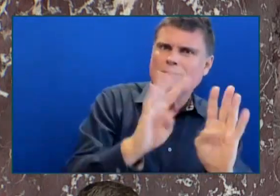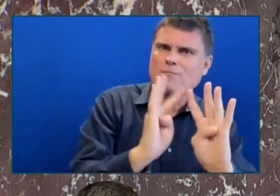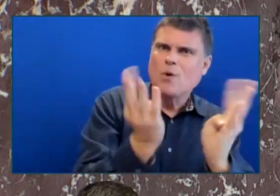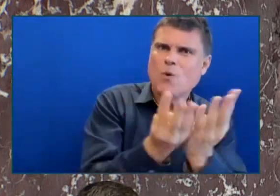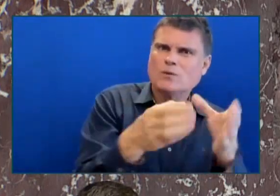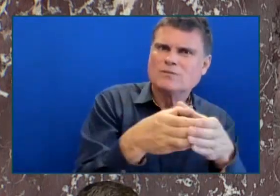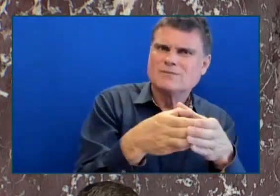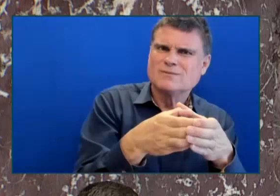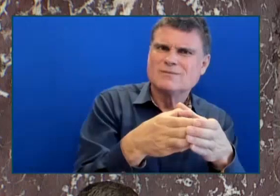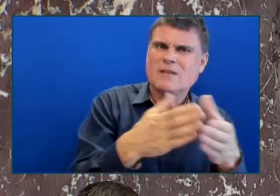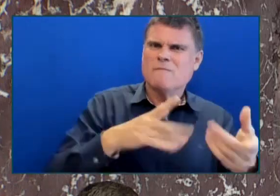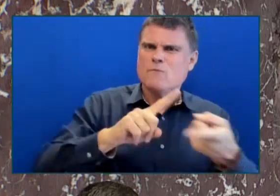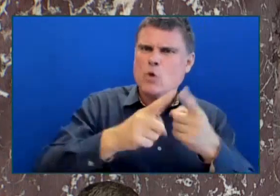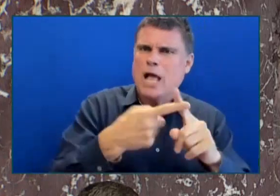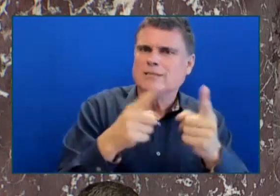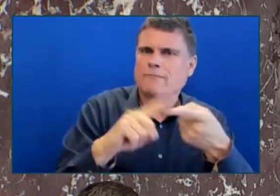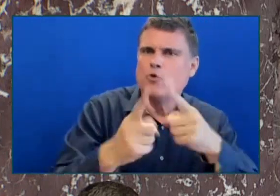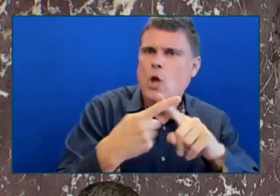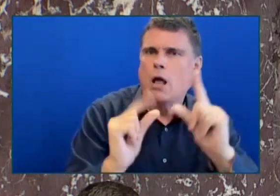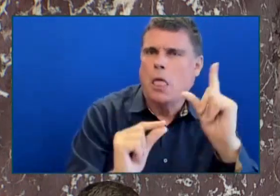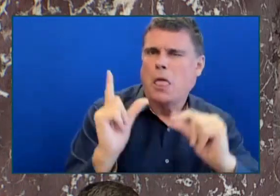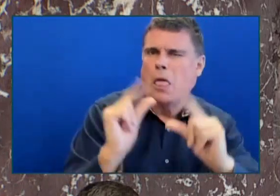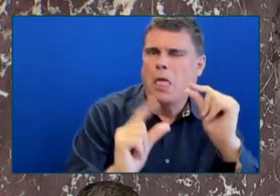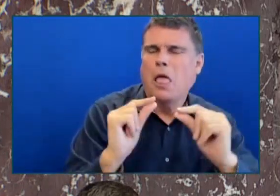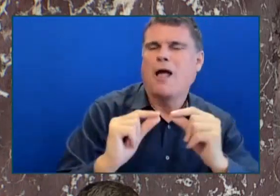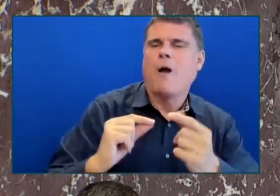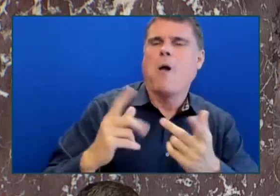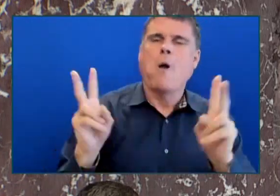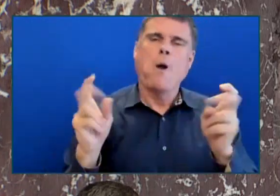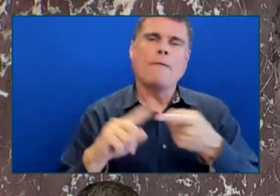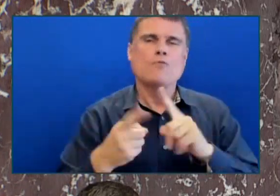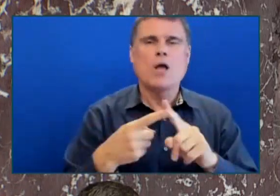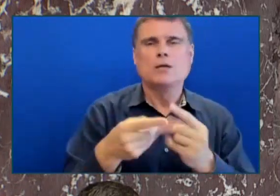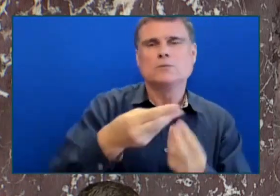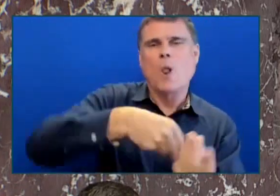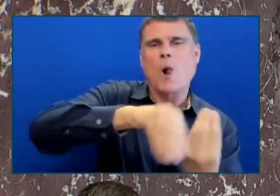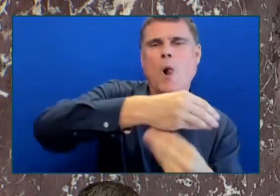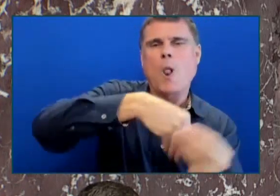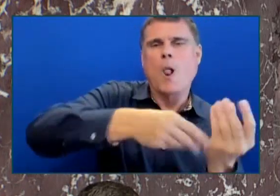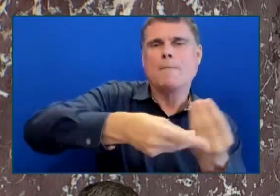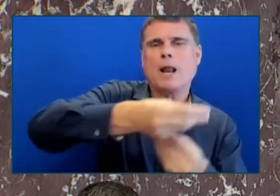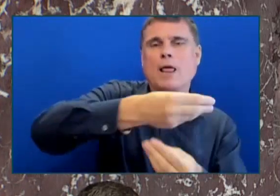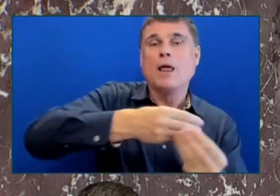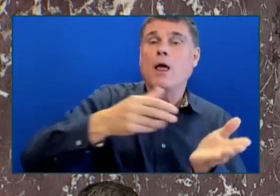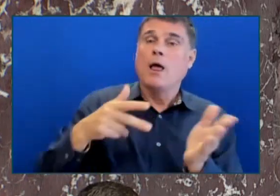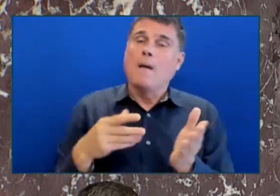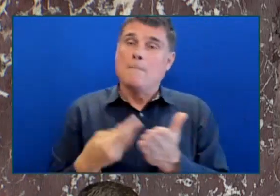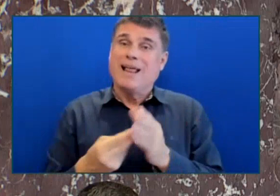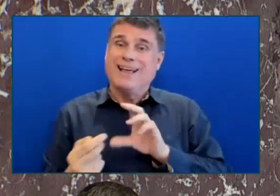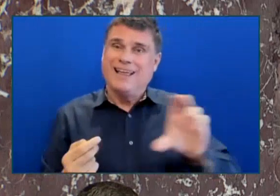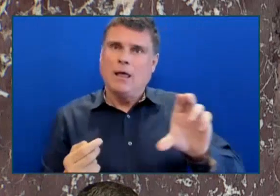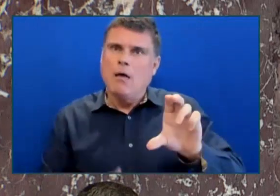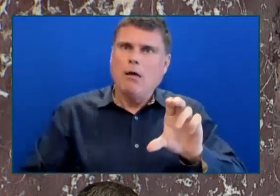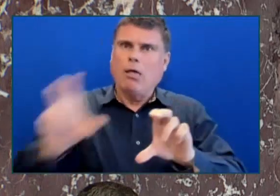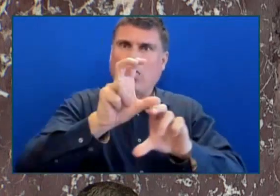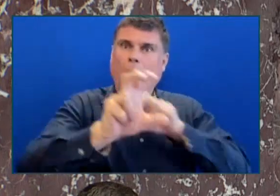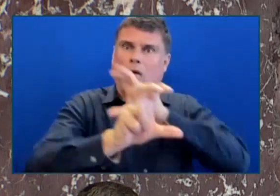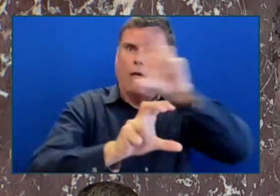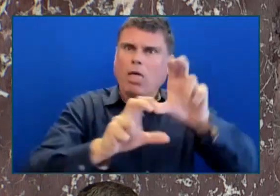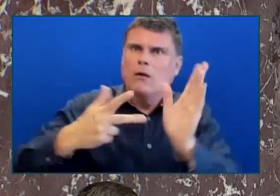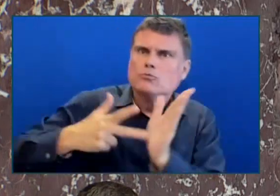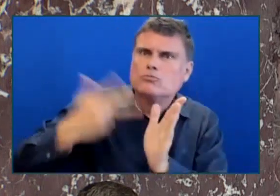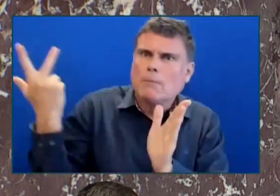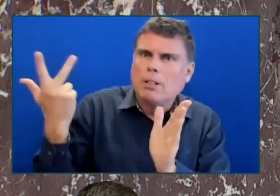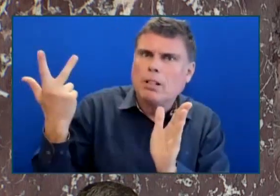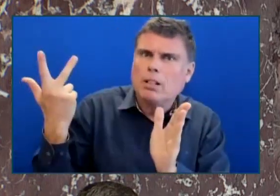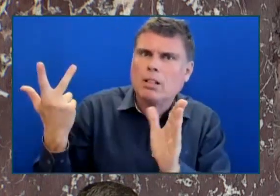the tripling of funds to an agency under non-stop bad reports is being looked at. Today, we